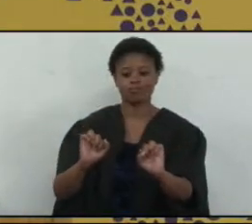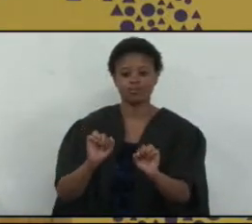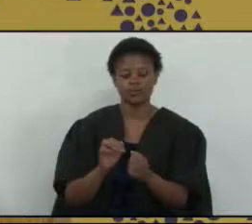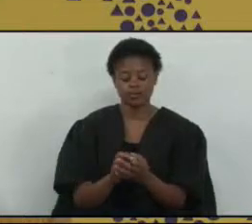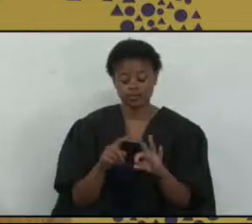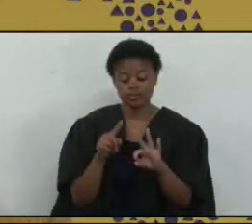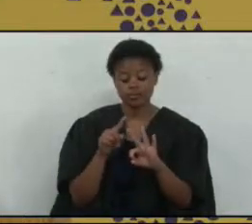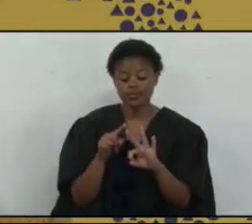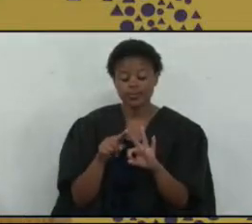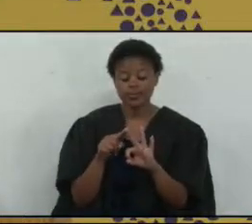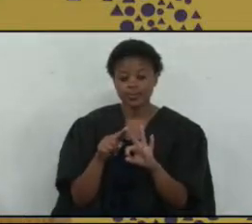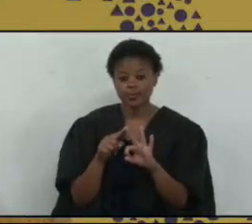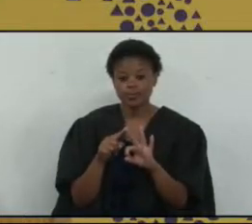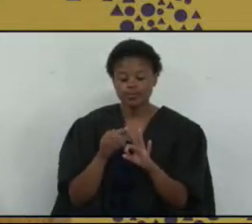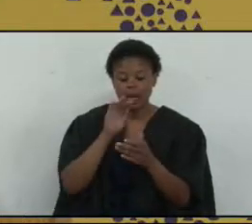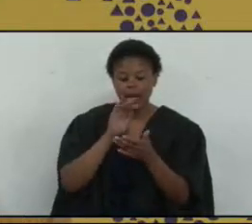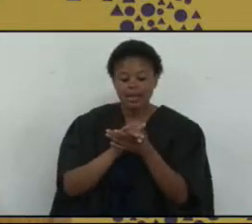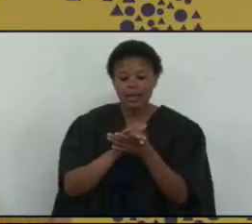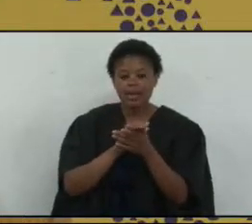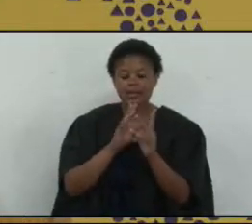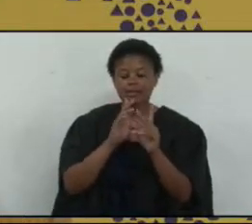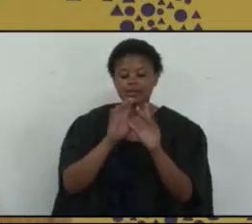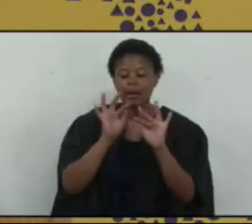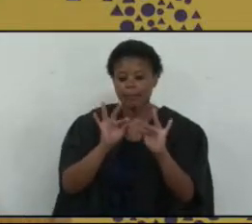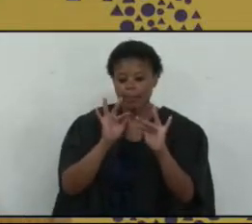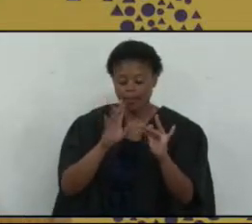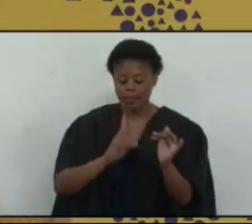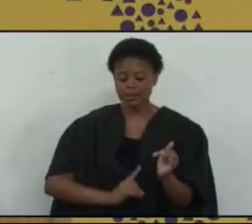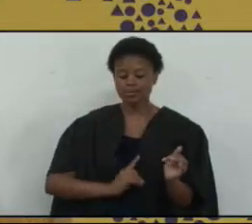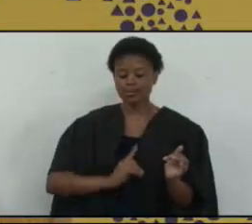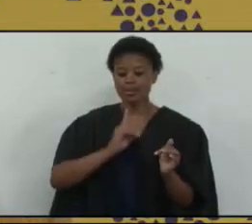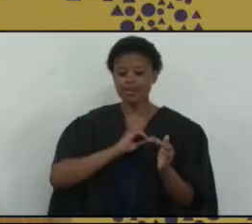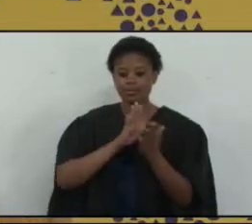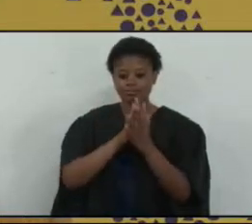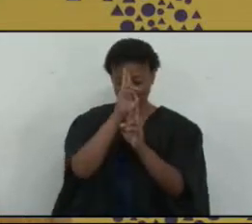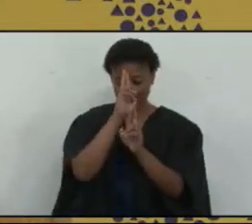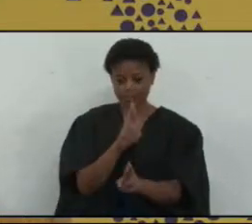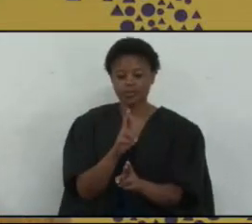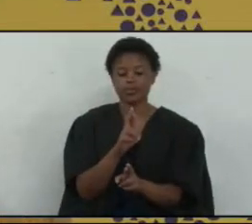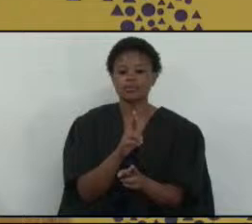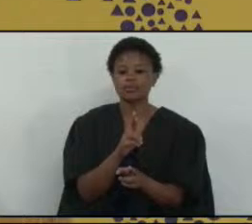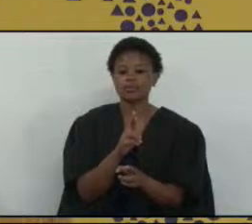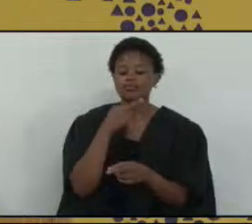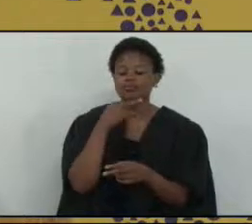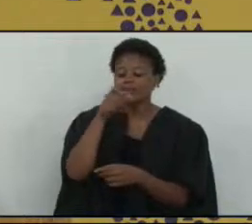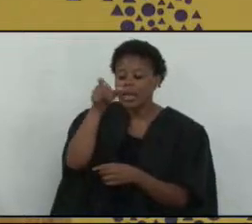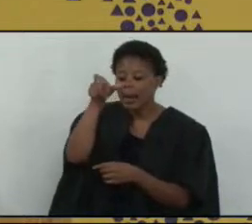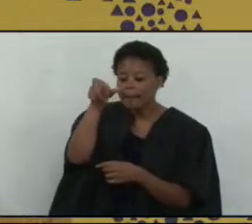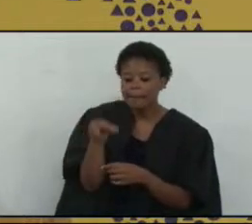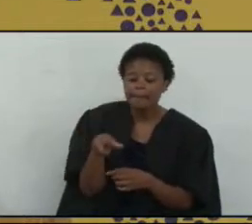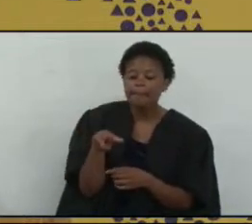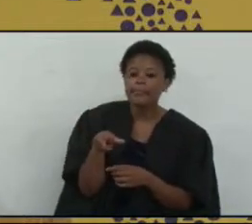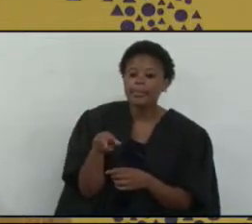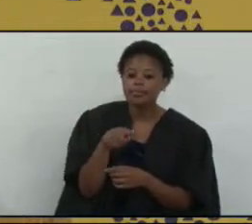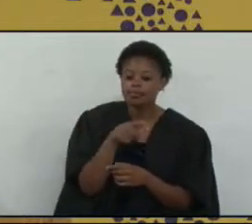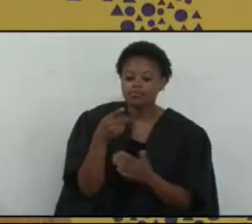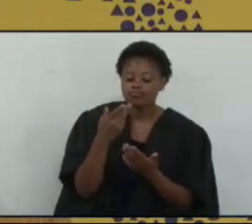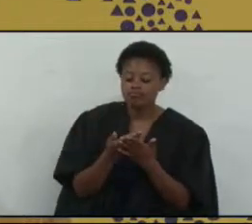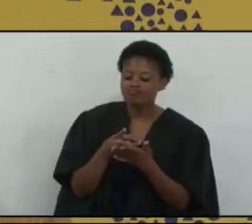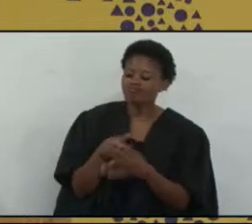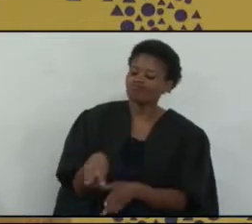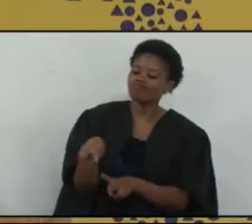My third point is treat people with dignity and respect. Be the person that you would